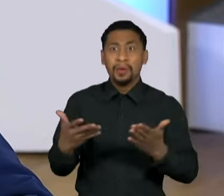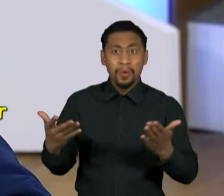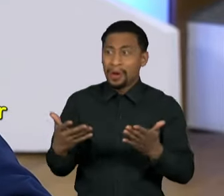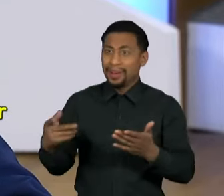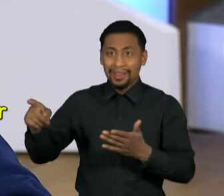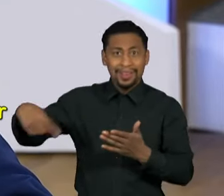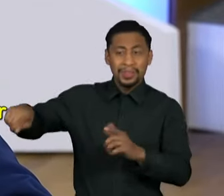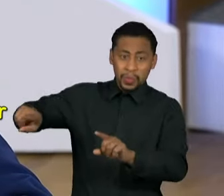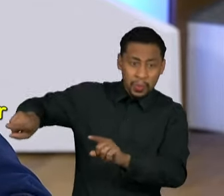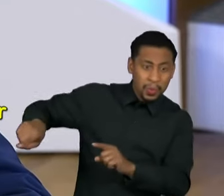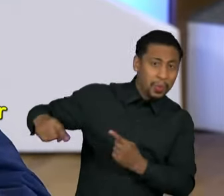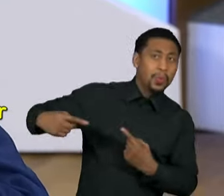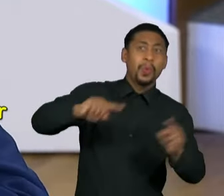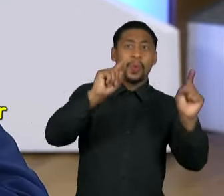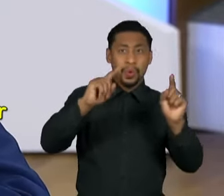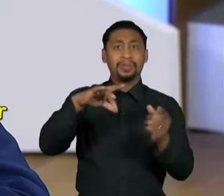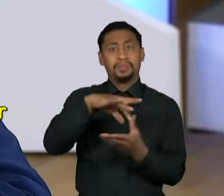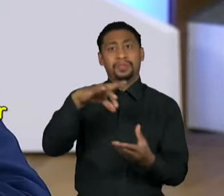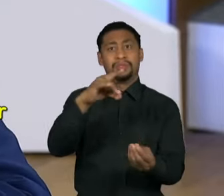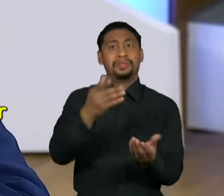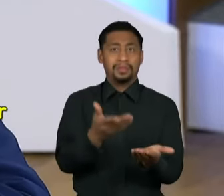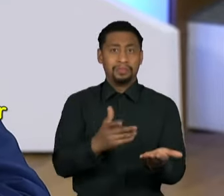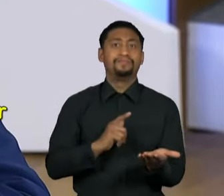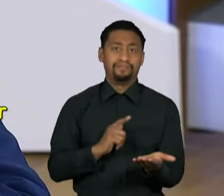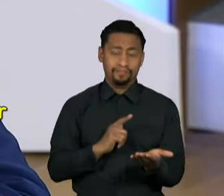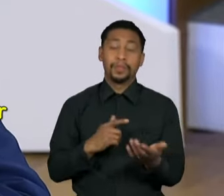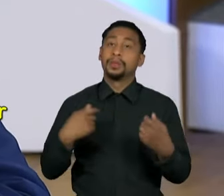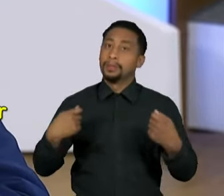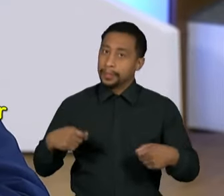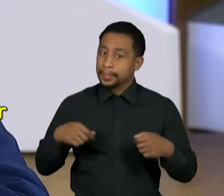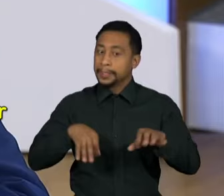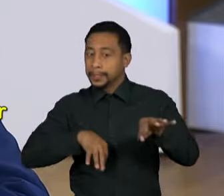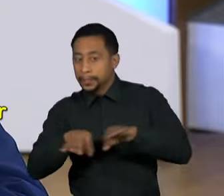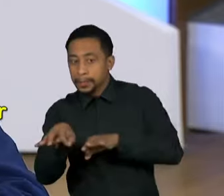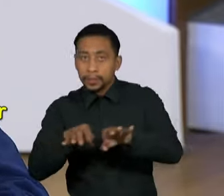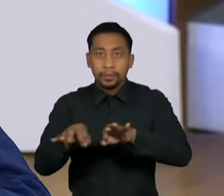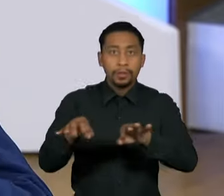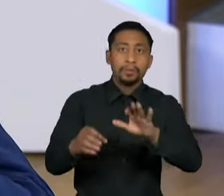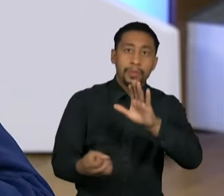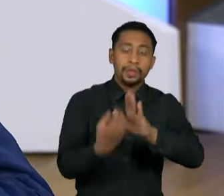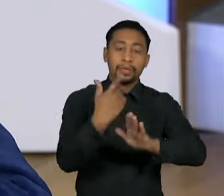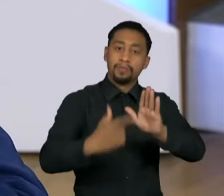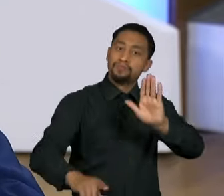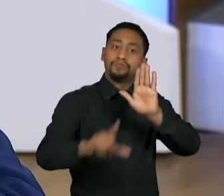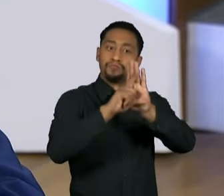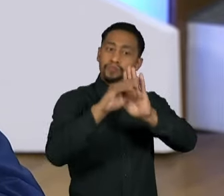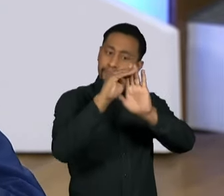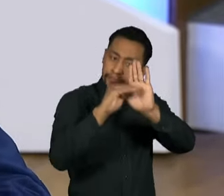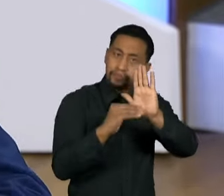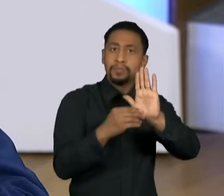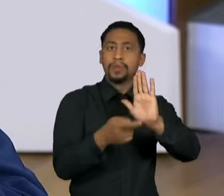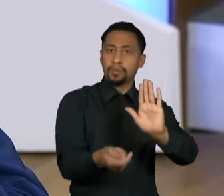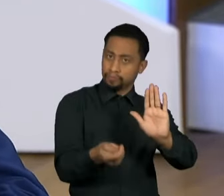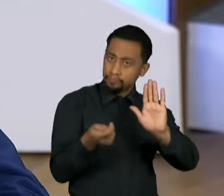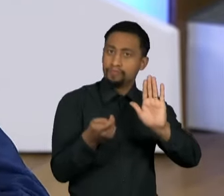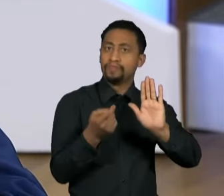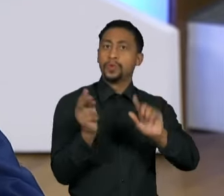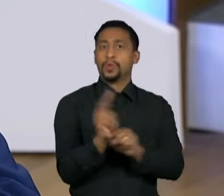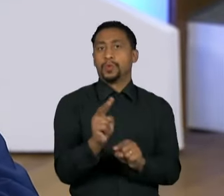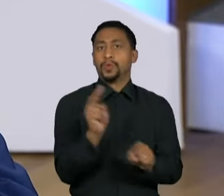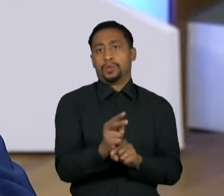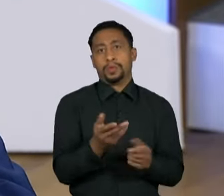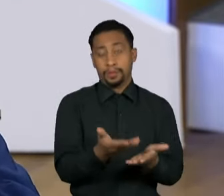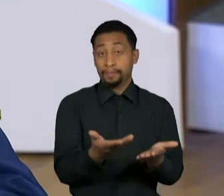control. That's a problem, and we need to use antitrust to deal with it. We should also consider, in the case of